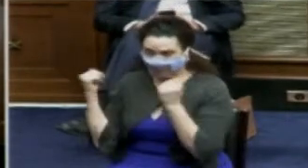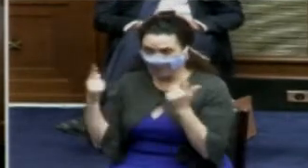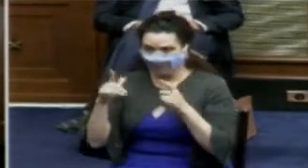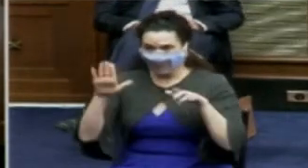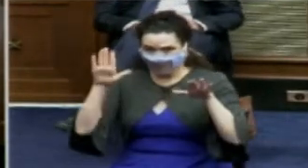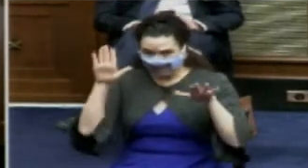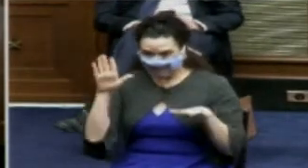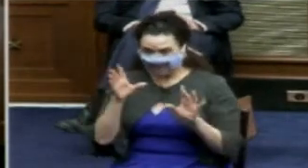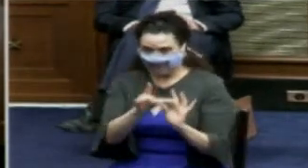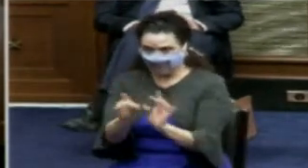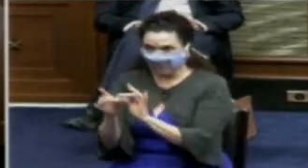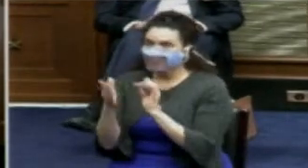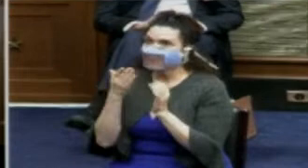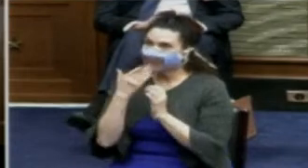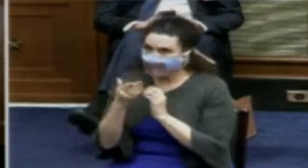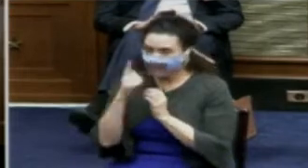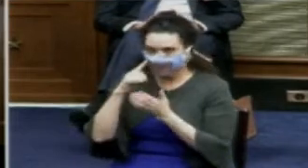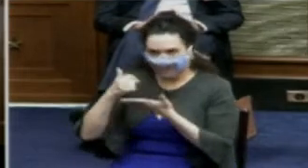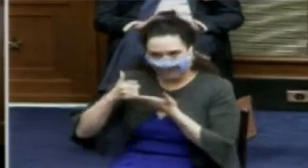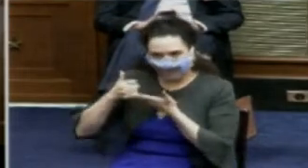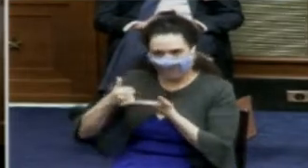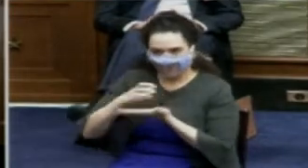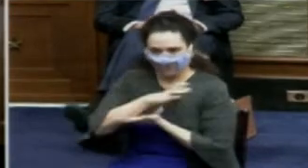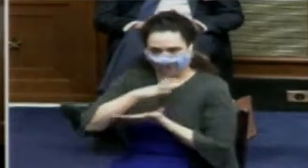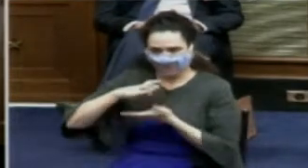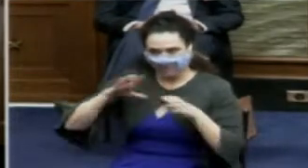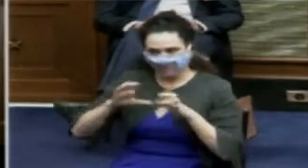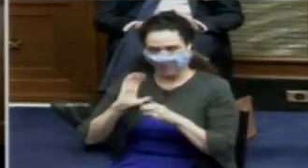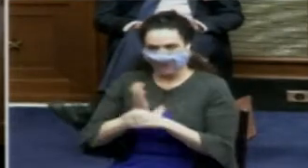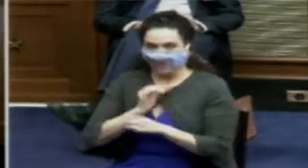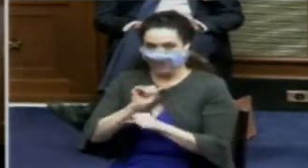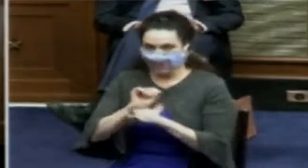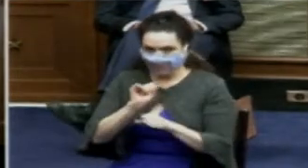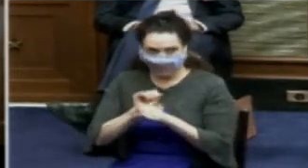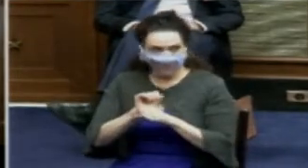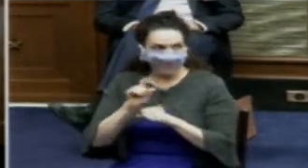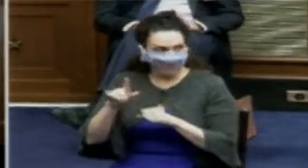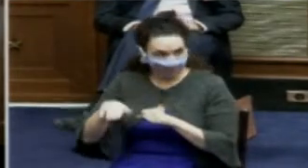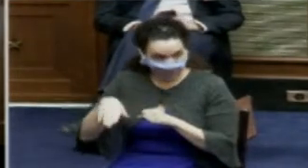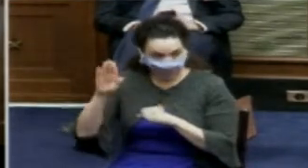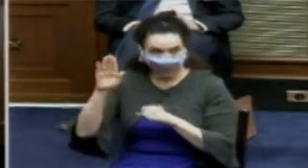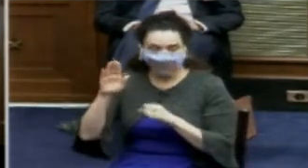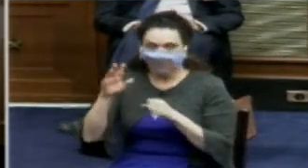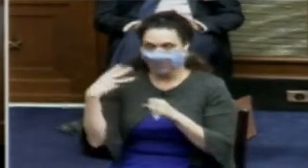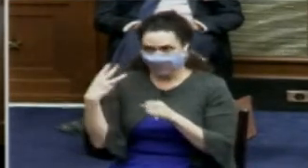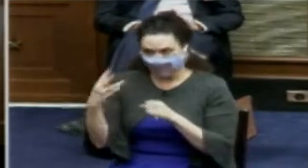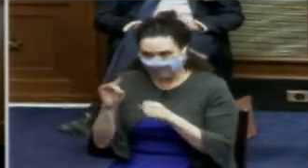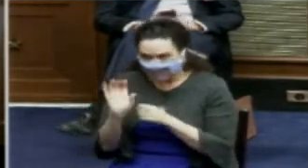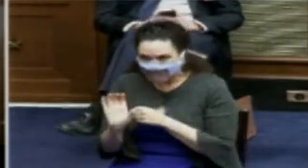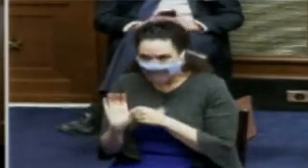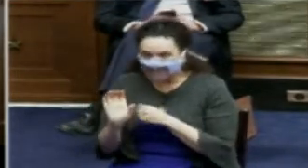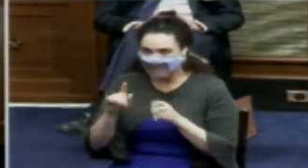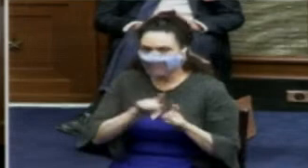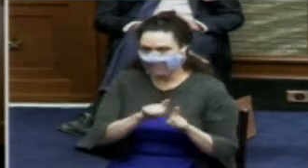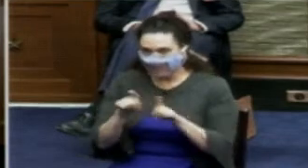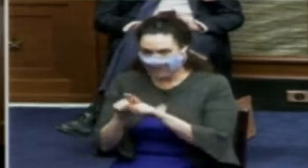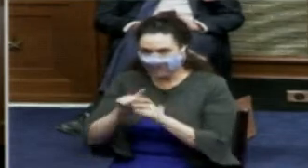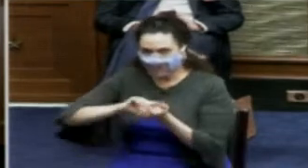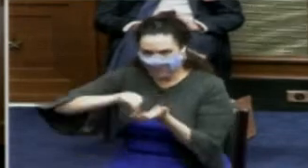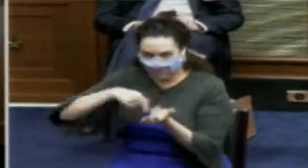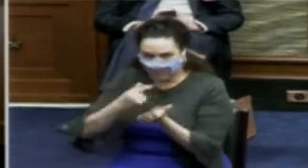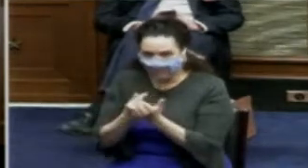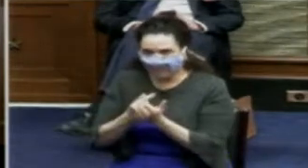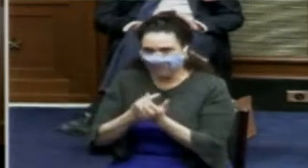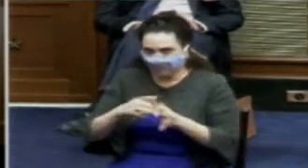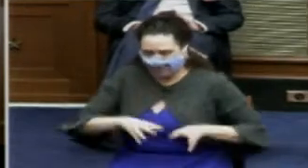Congress do its work. Mr. Wingo, you're a native Washingtonian. You're also a graduate of the Naval Academy, a